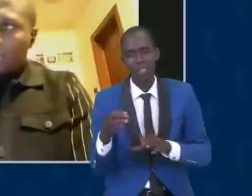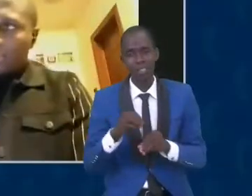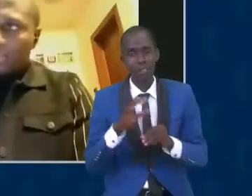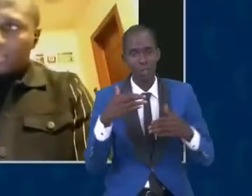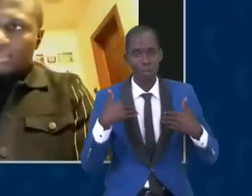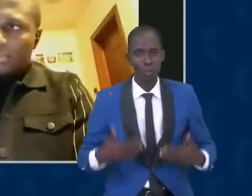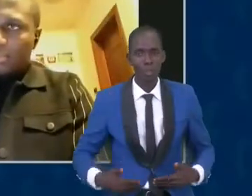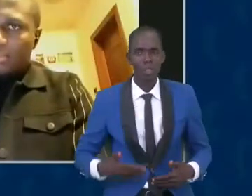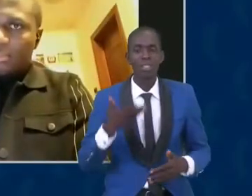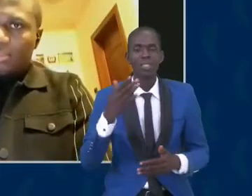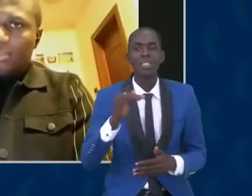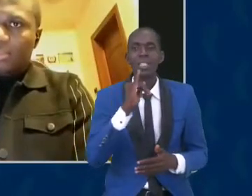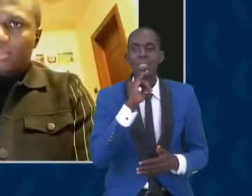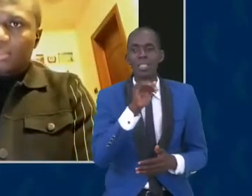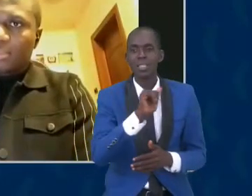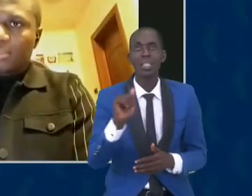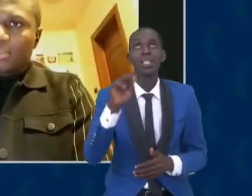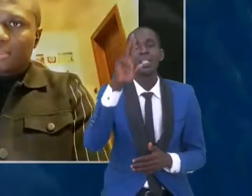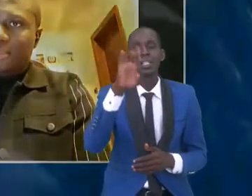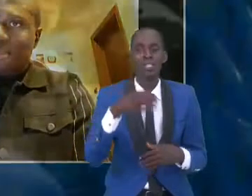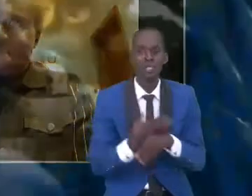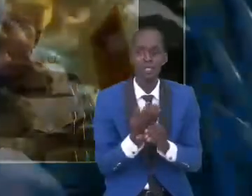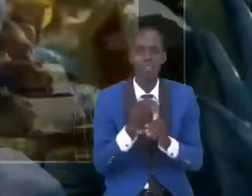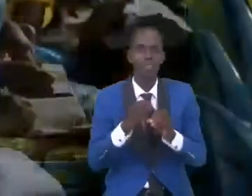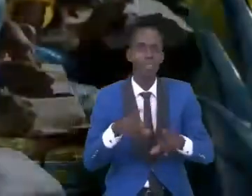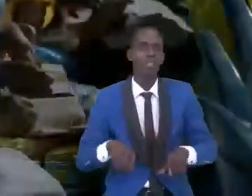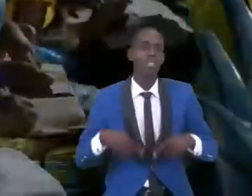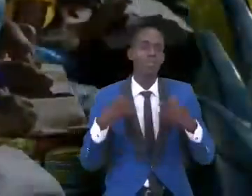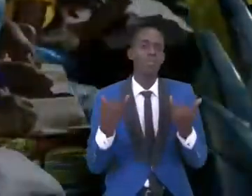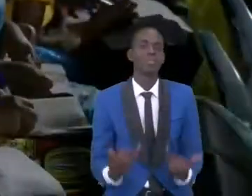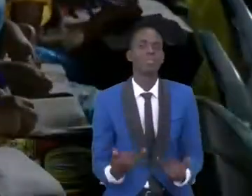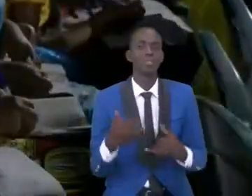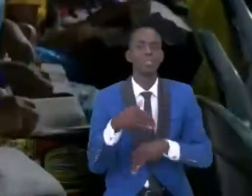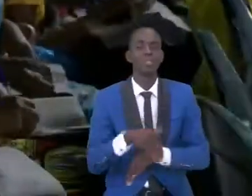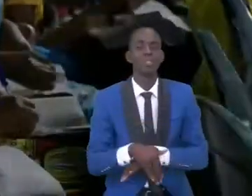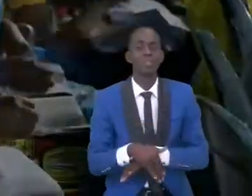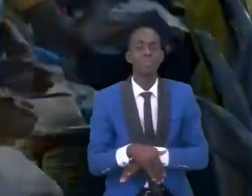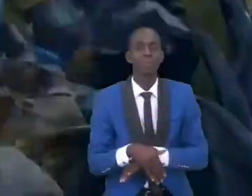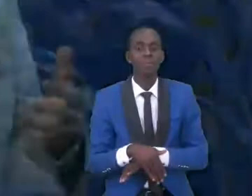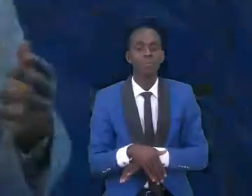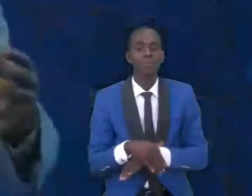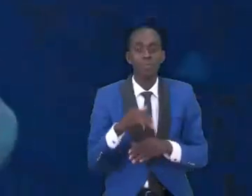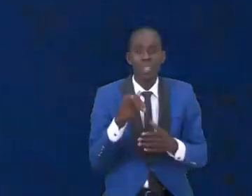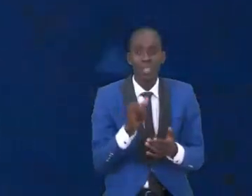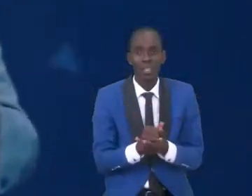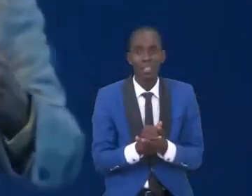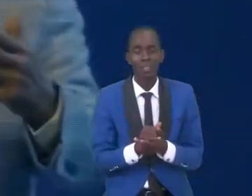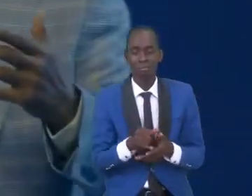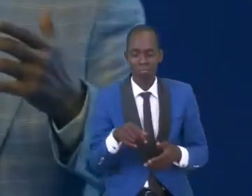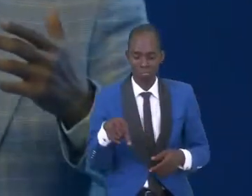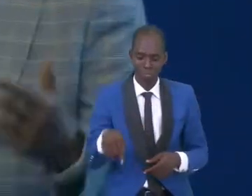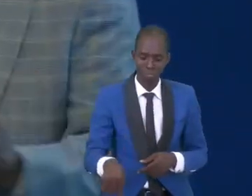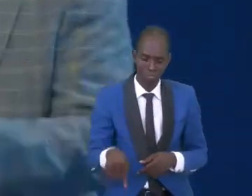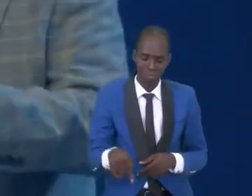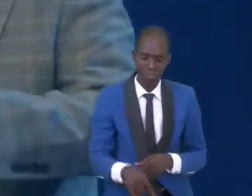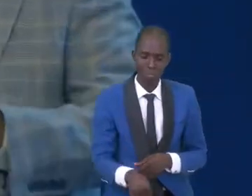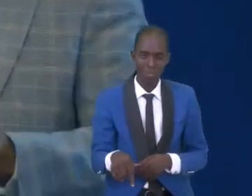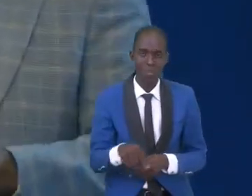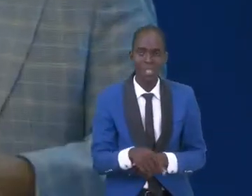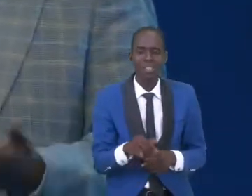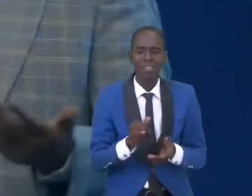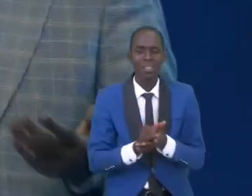a recreation tonight. That leg, like bow legs, that is so